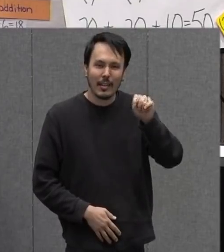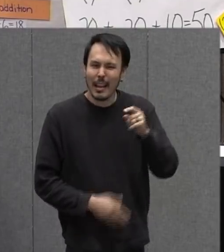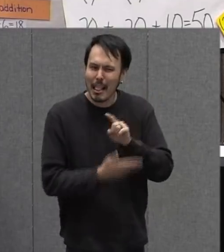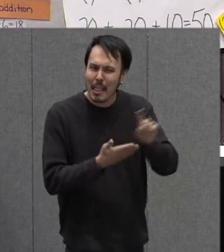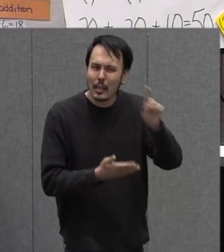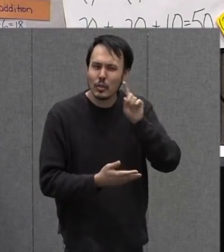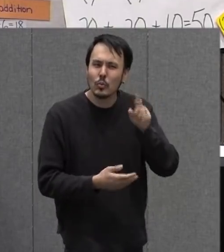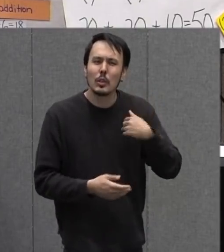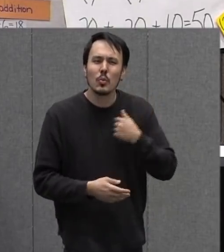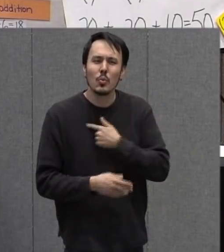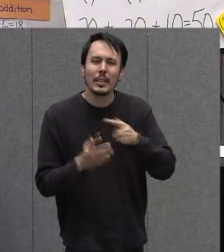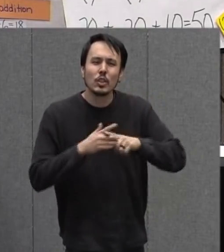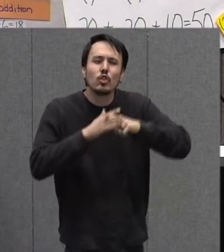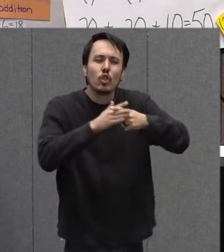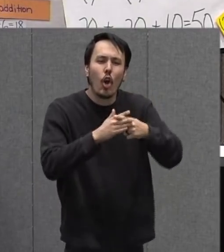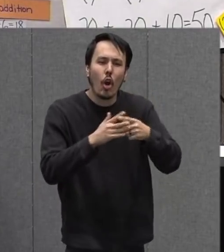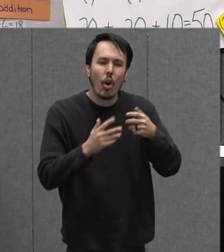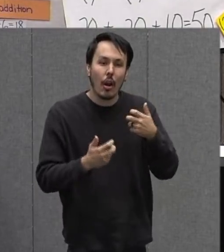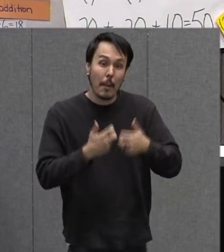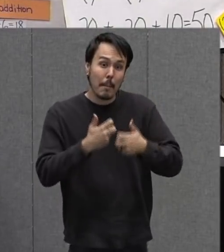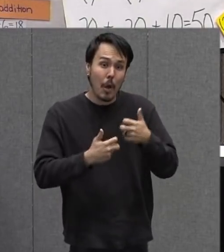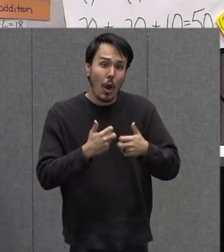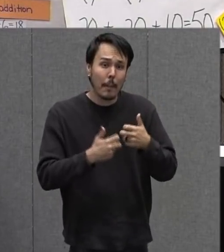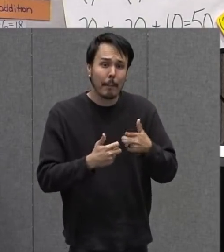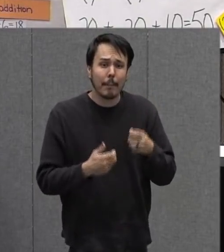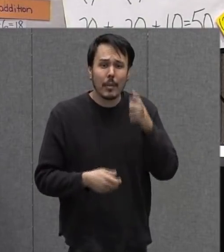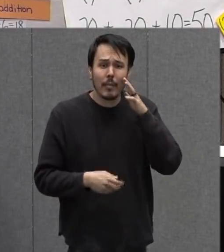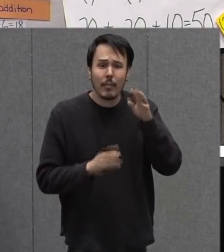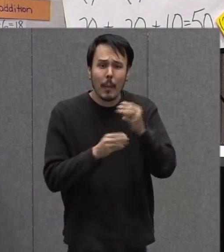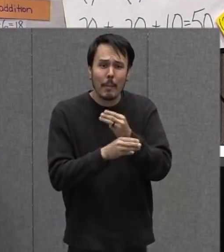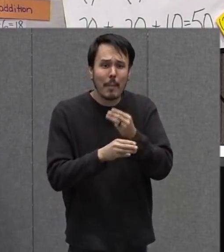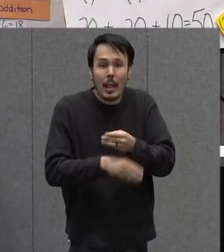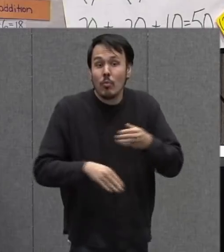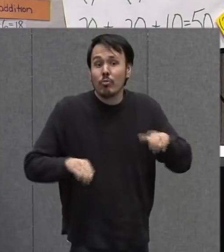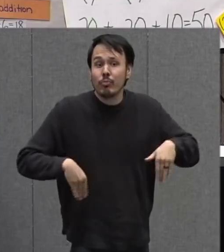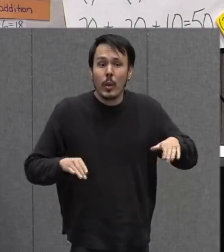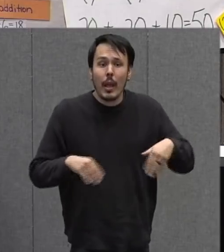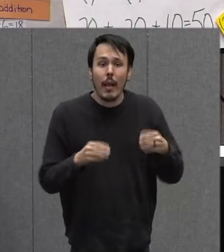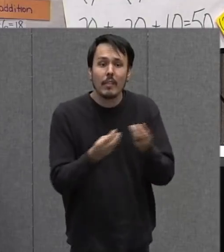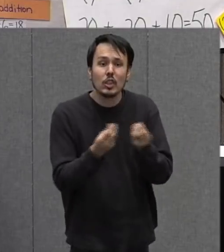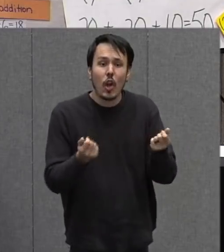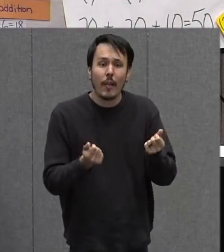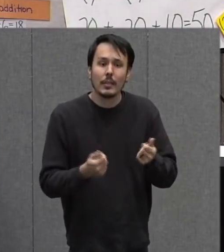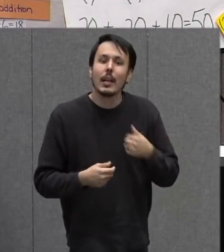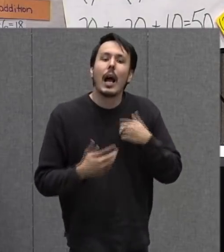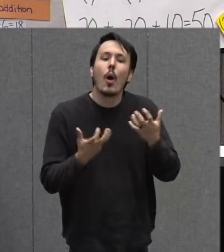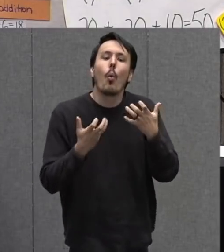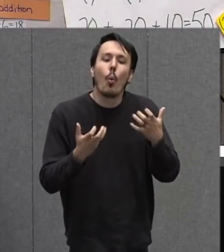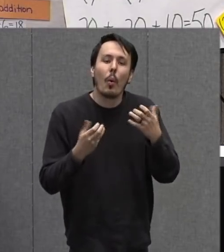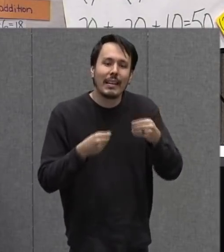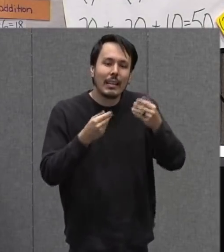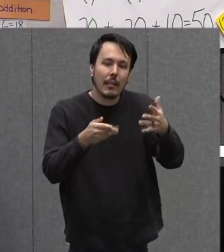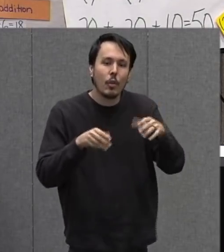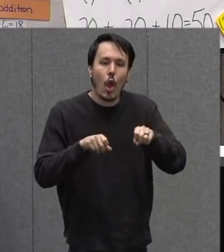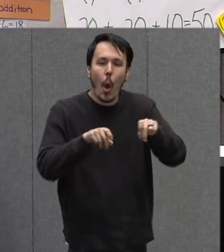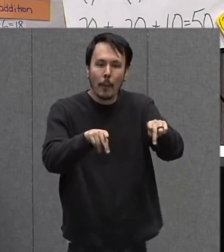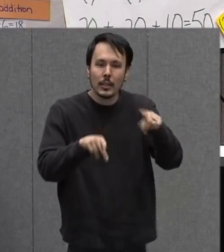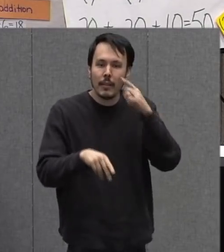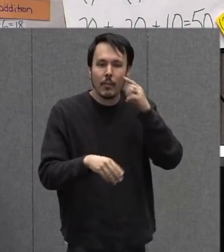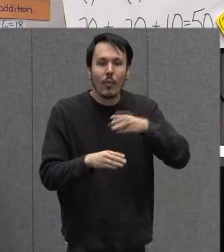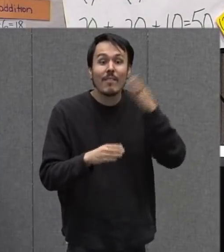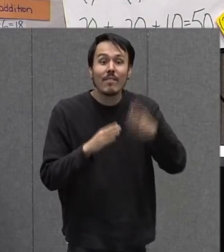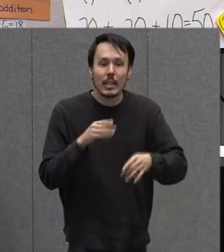problem that we didn't finish. So I want to give us an opportunity to finish this problem. I know for